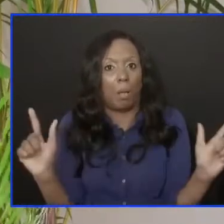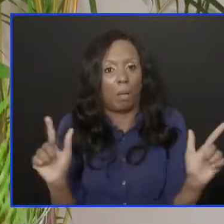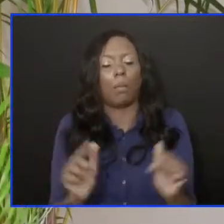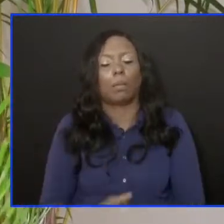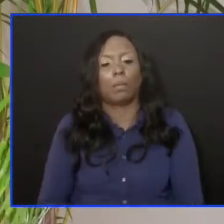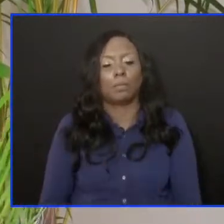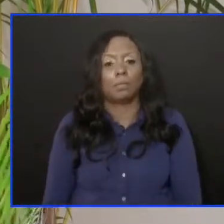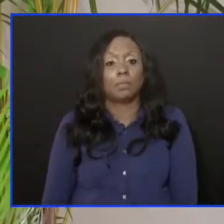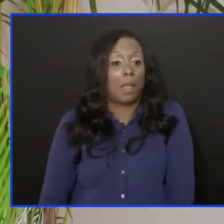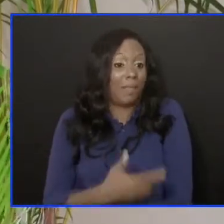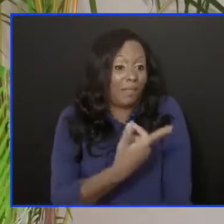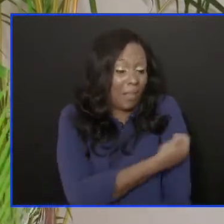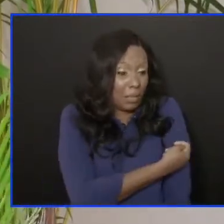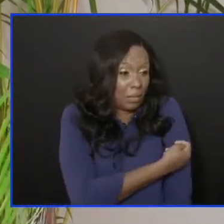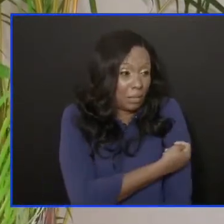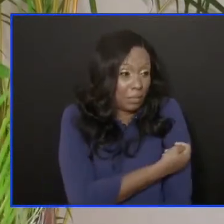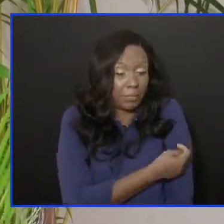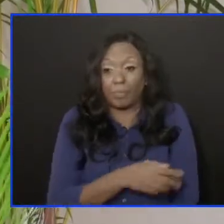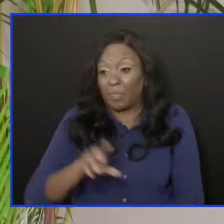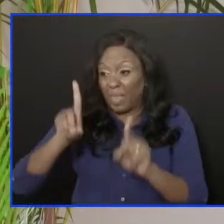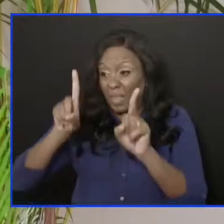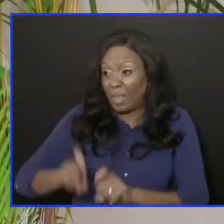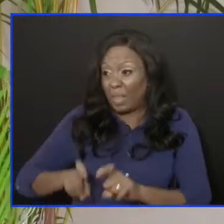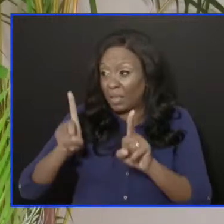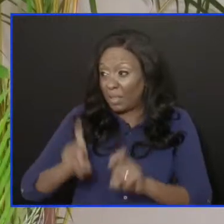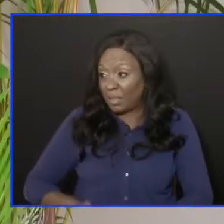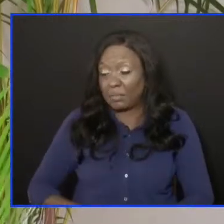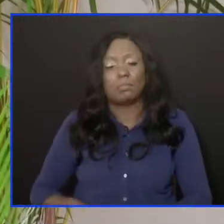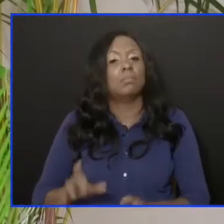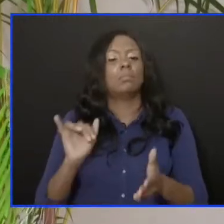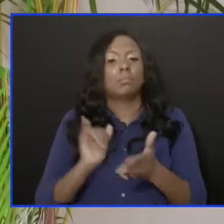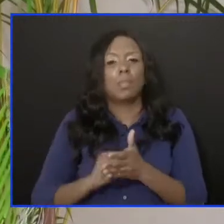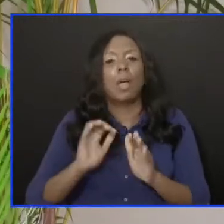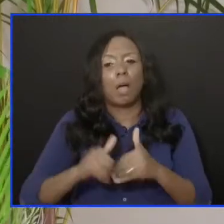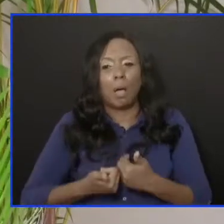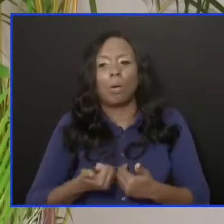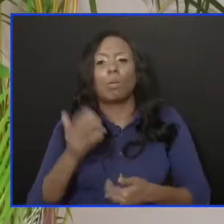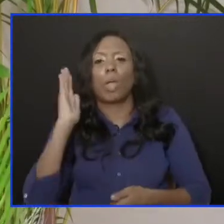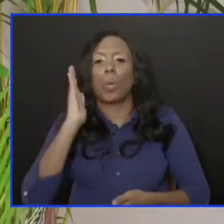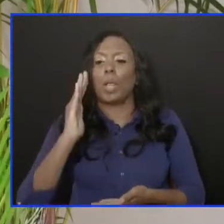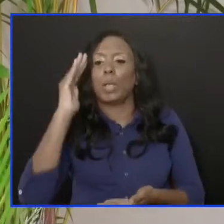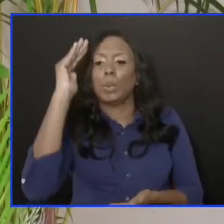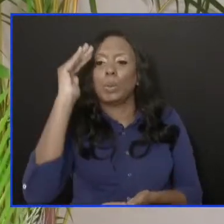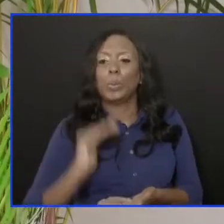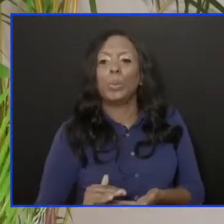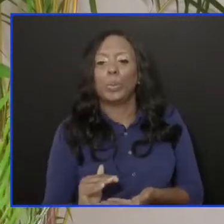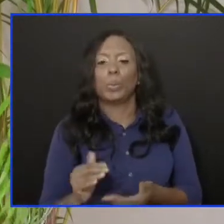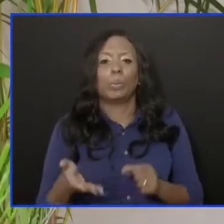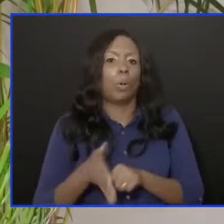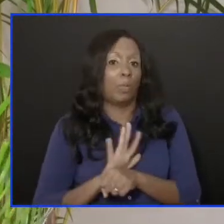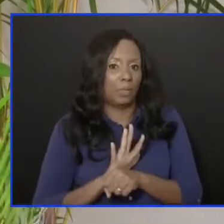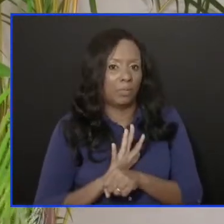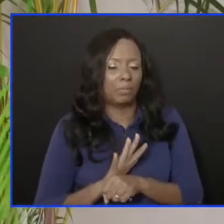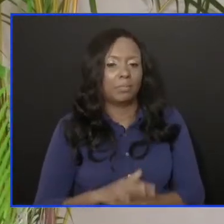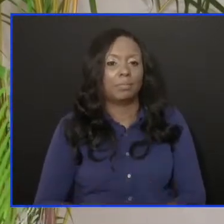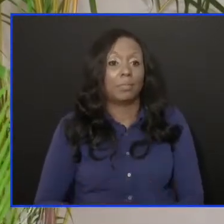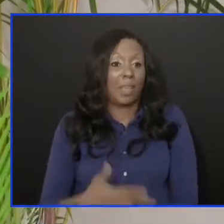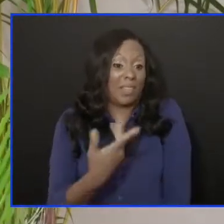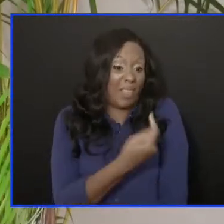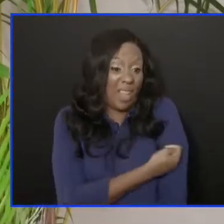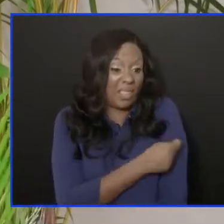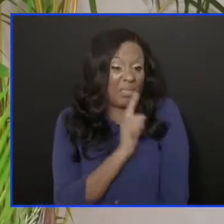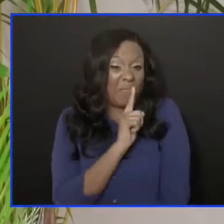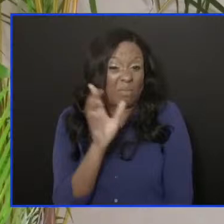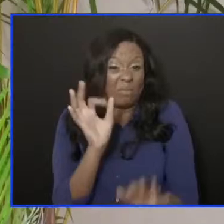Vaccination and testing are our way out of this pandemic. Vaccination is a major tool, along with the